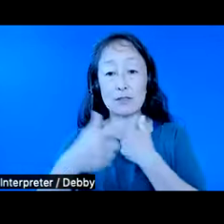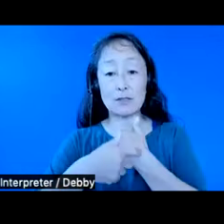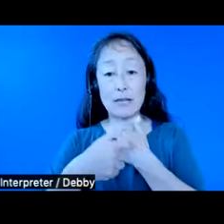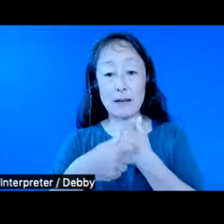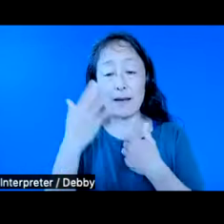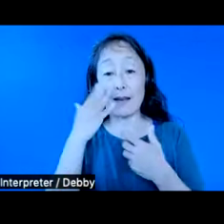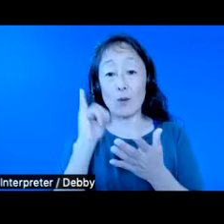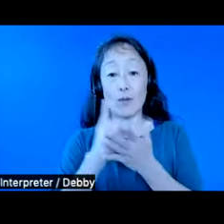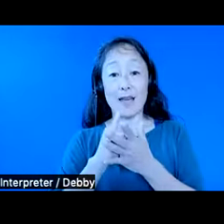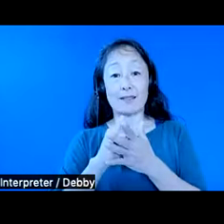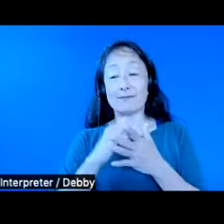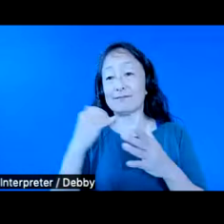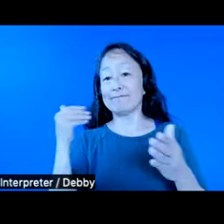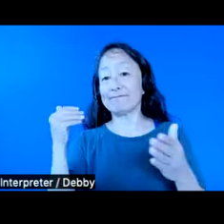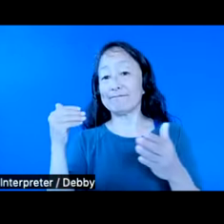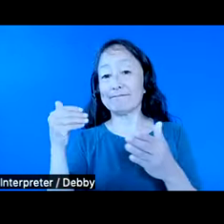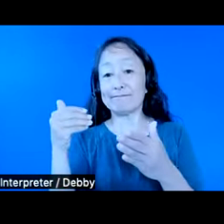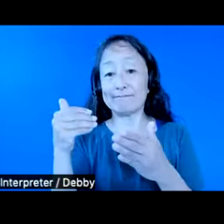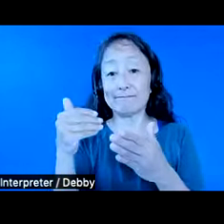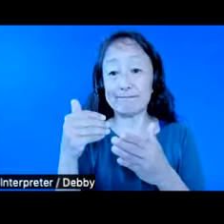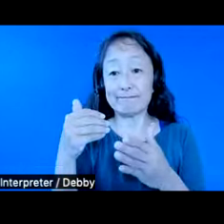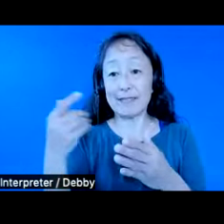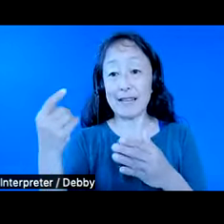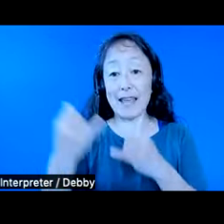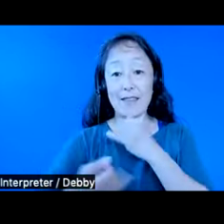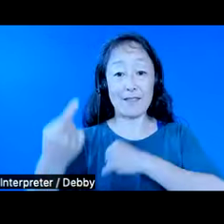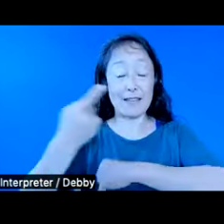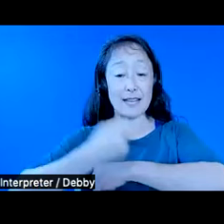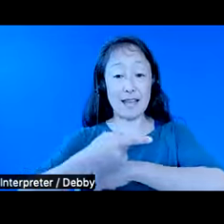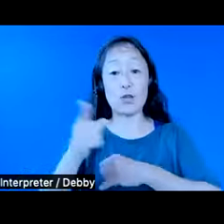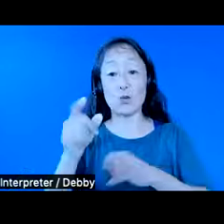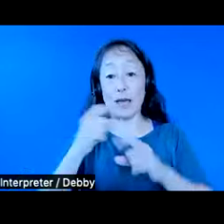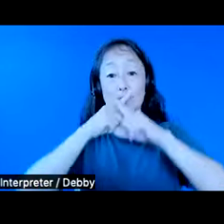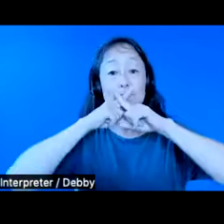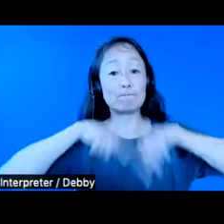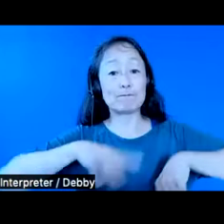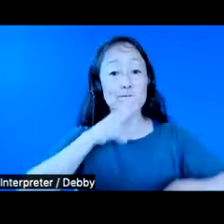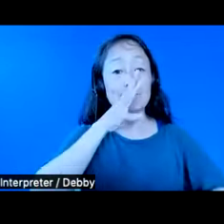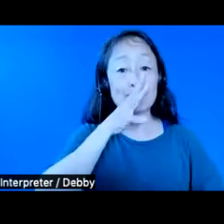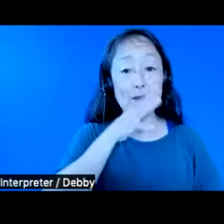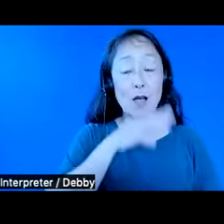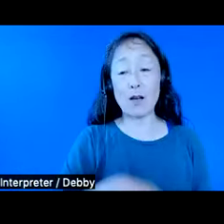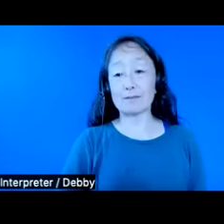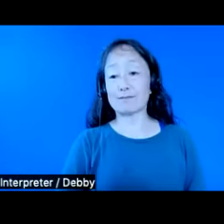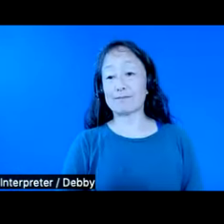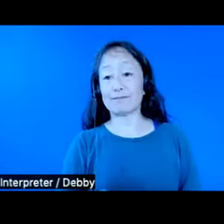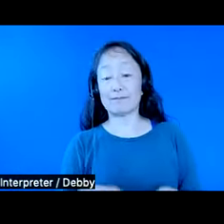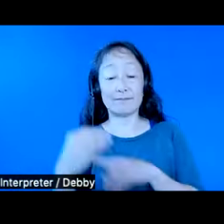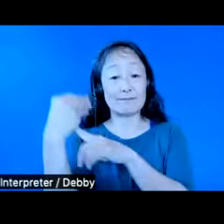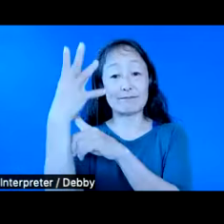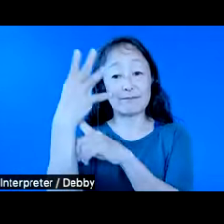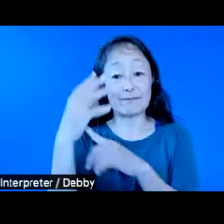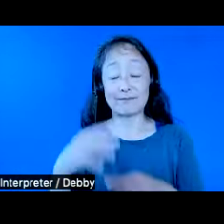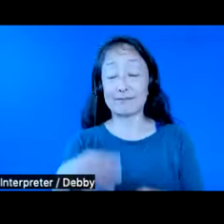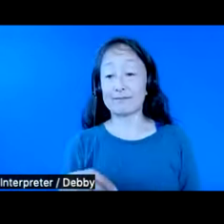undo your mute button and talk on audio. You can do video, or if you're just burnt and fried. It's been a long day. You can do it in